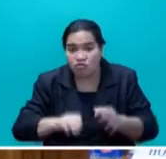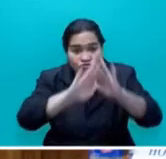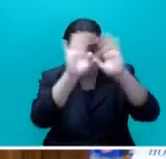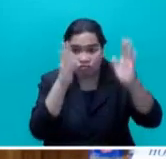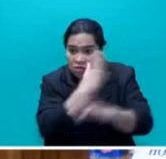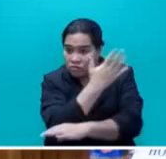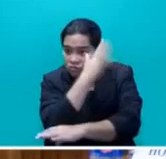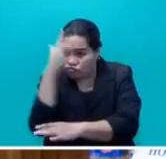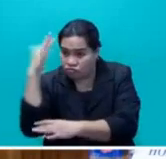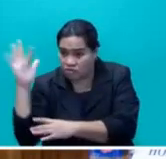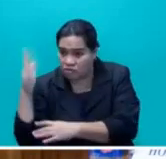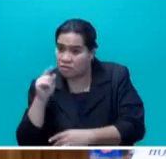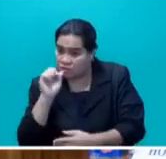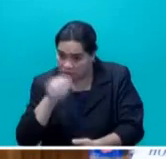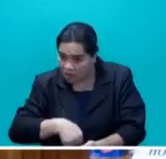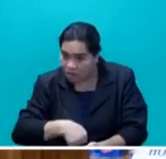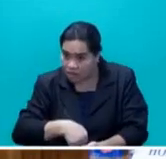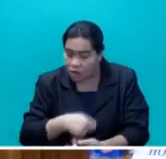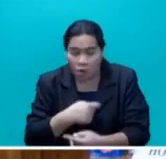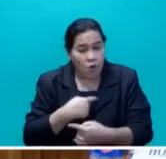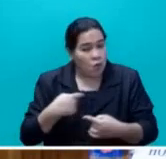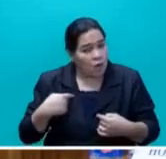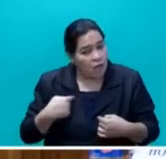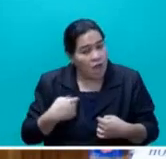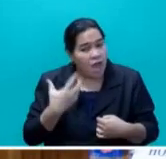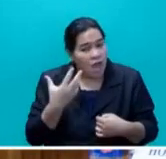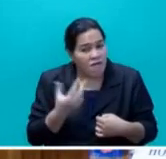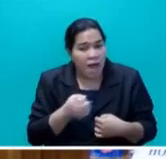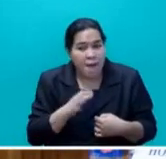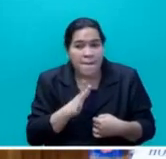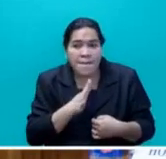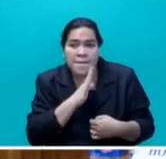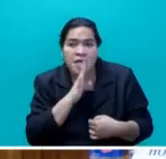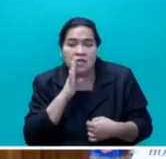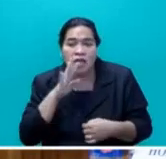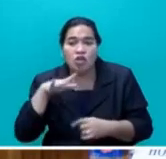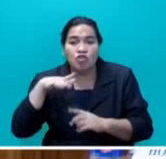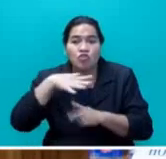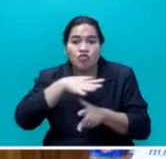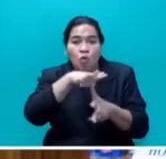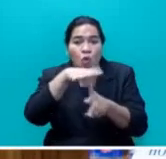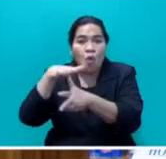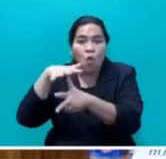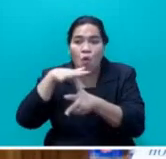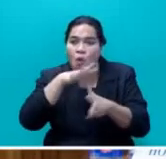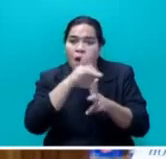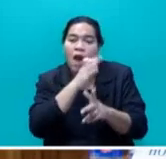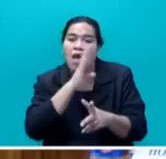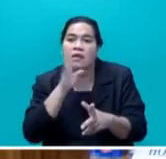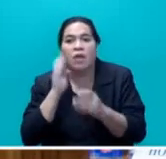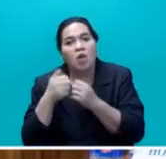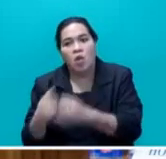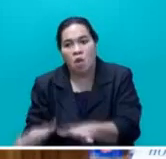National Forestry Inventory? Do we or do we not have a missing drone that cost us taxpayers a lot of